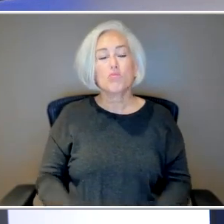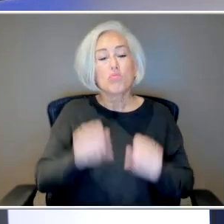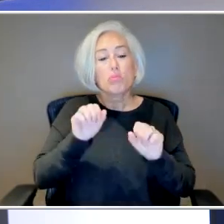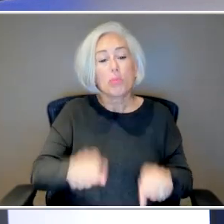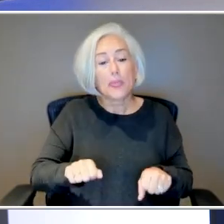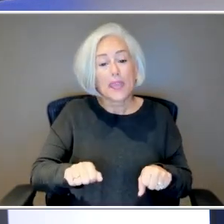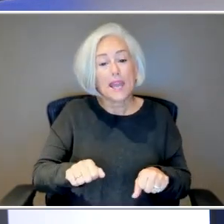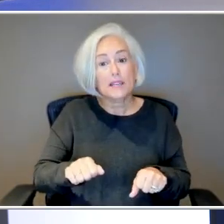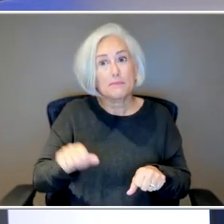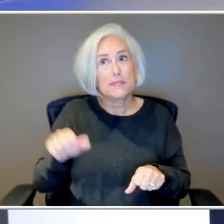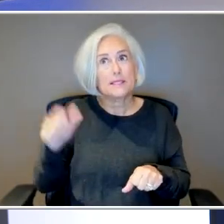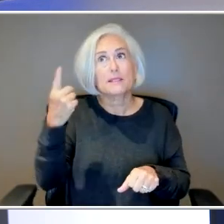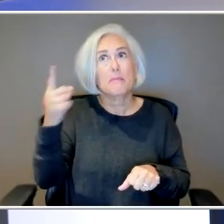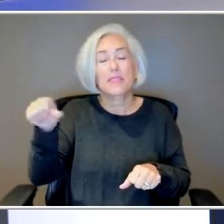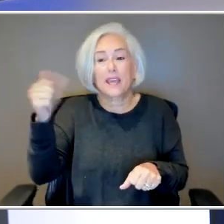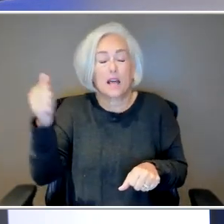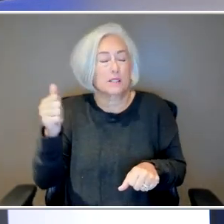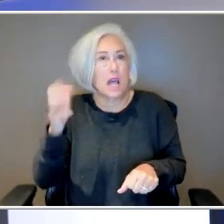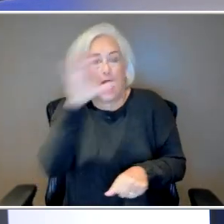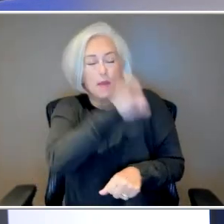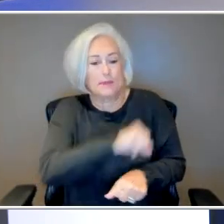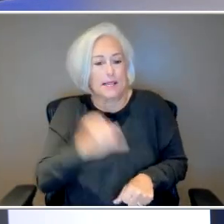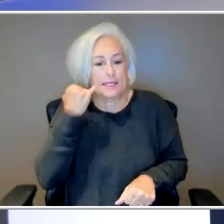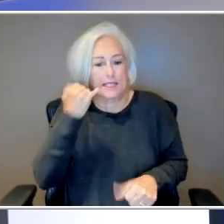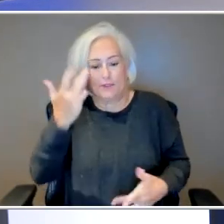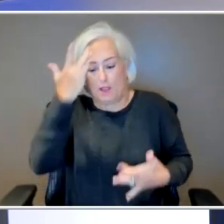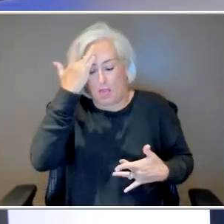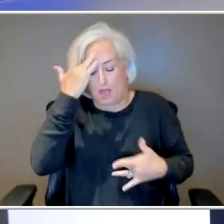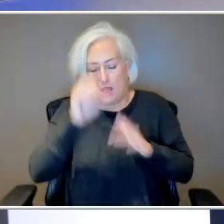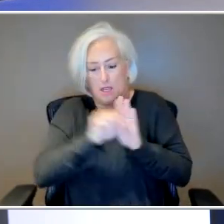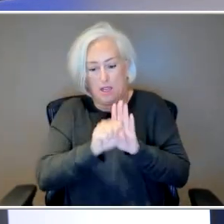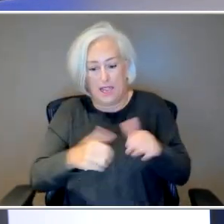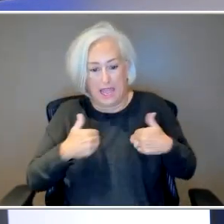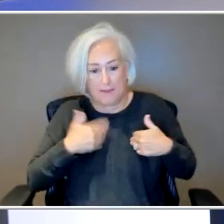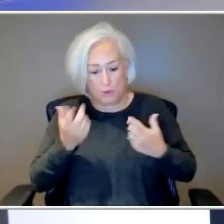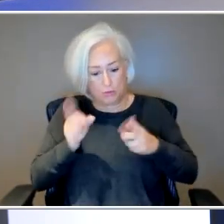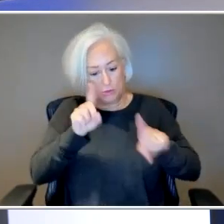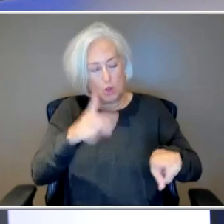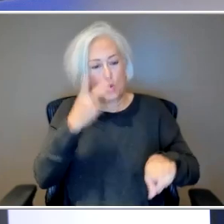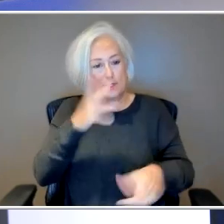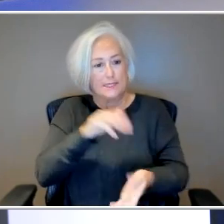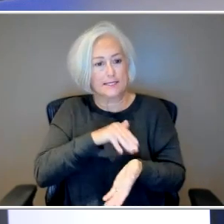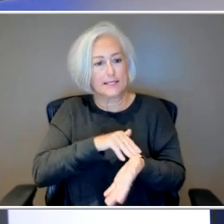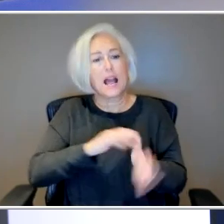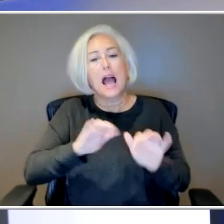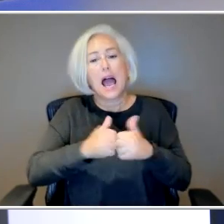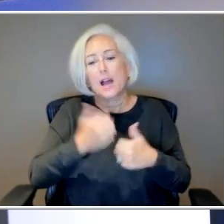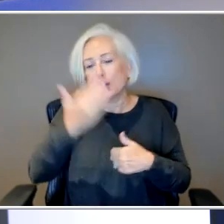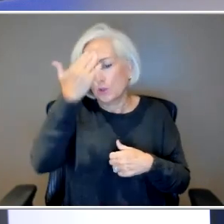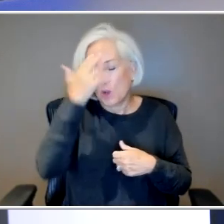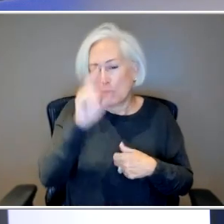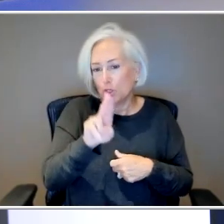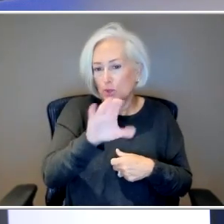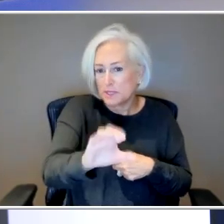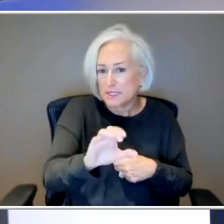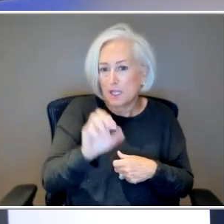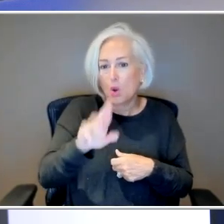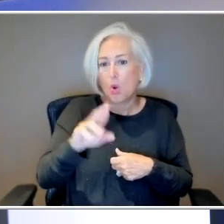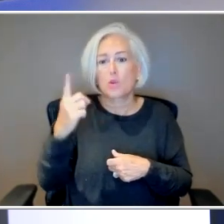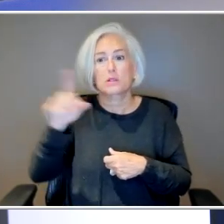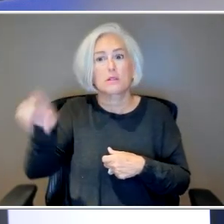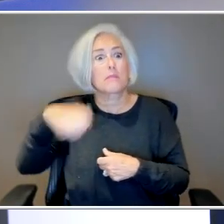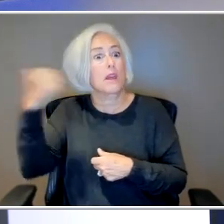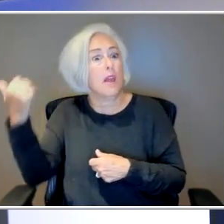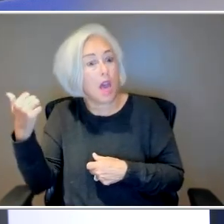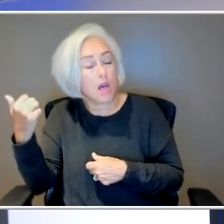any of those symptoms, I would imagine you'd go see a doctor, but how do you know that it is UC or it's just something else? Or